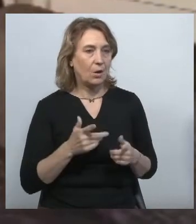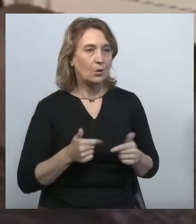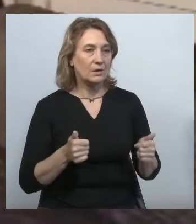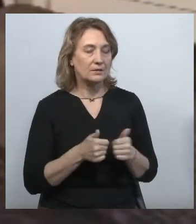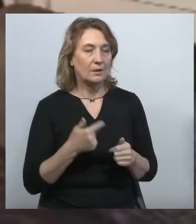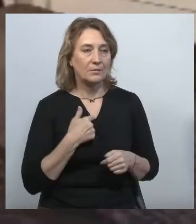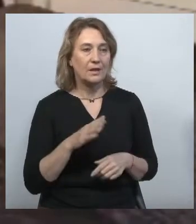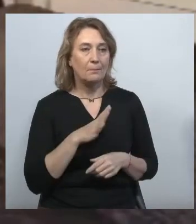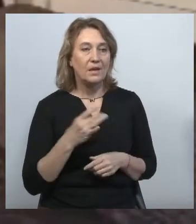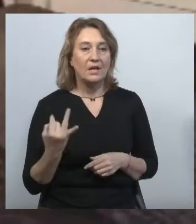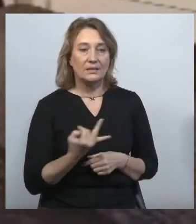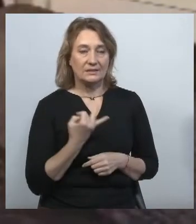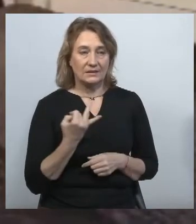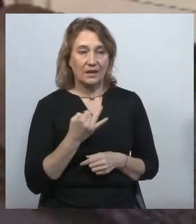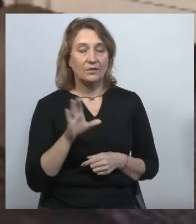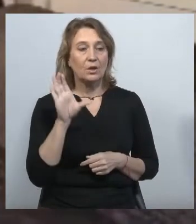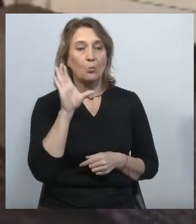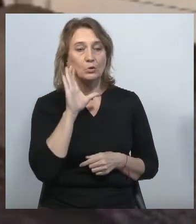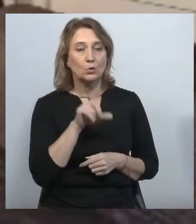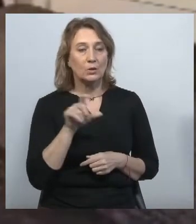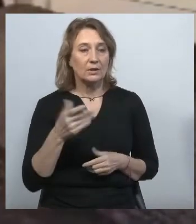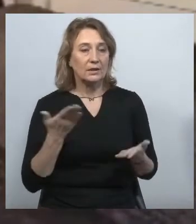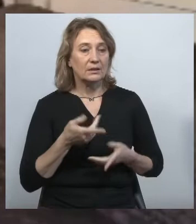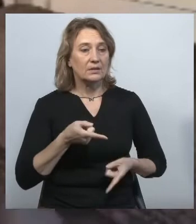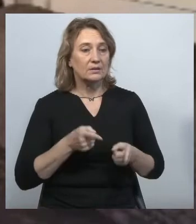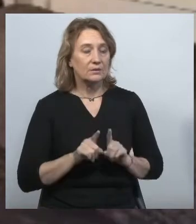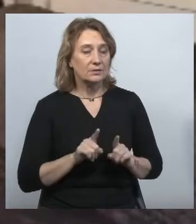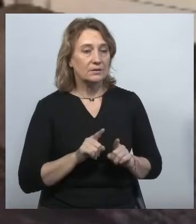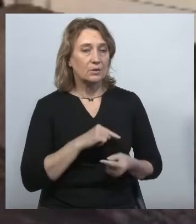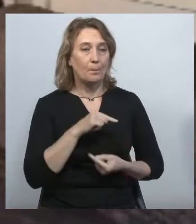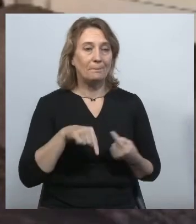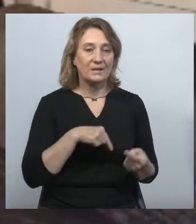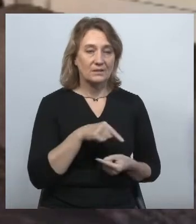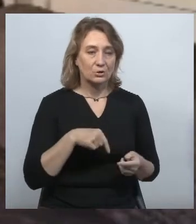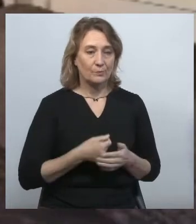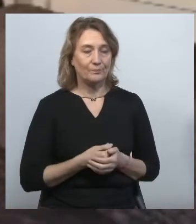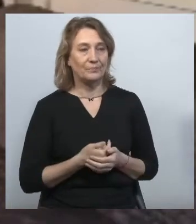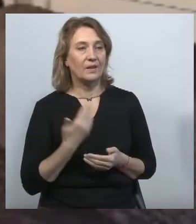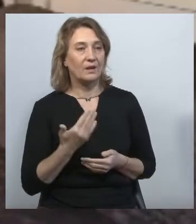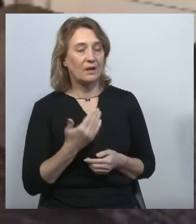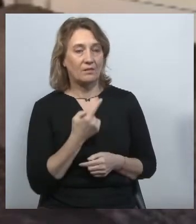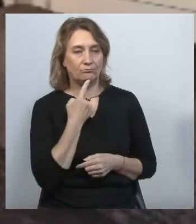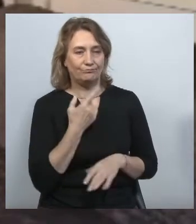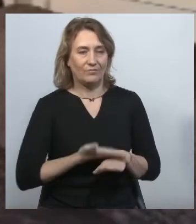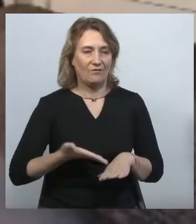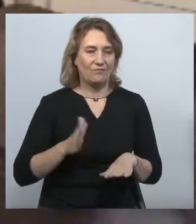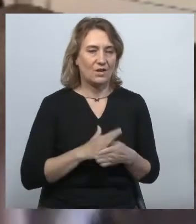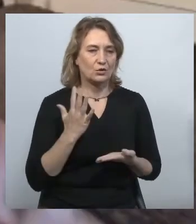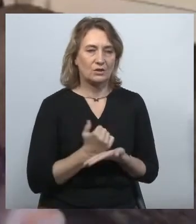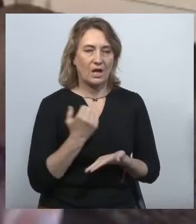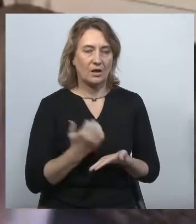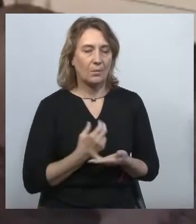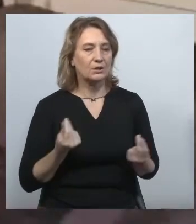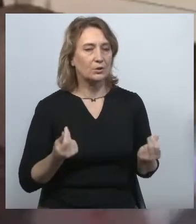talking before about the realities of commercial business and how hard it is to make money, how hard it is to survive, and